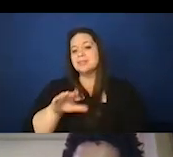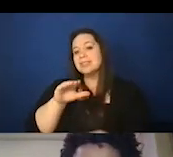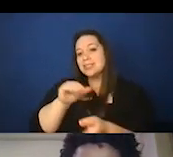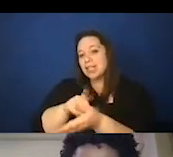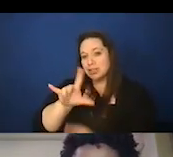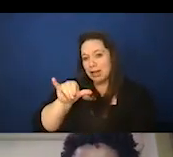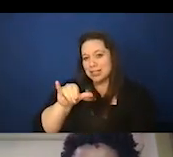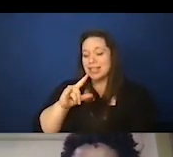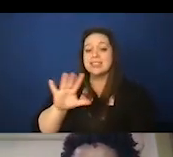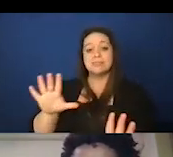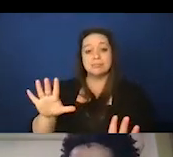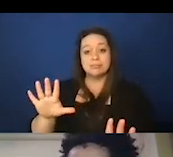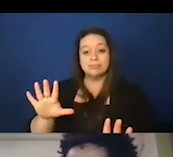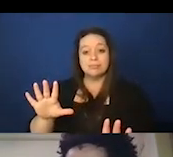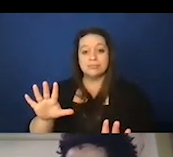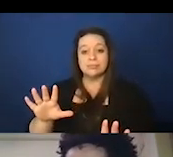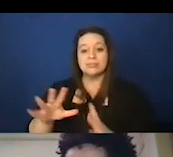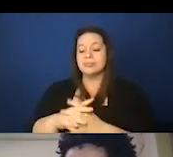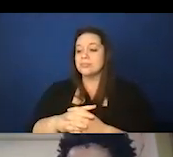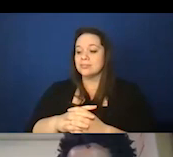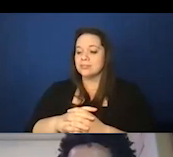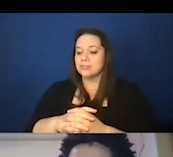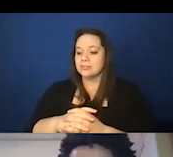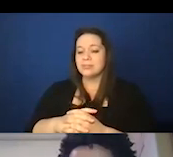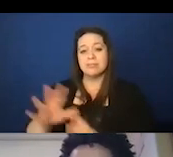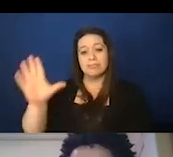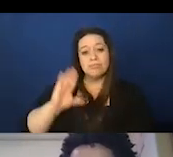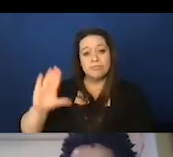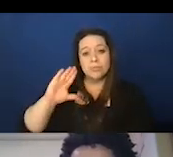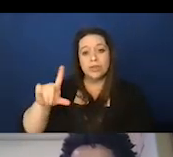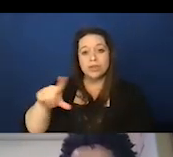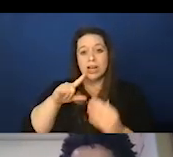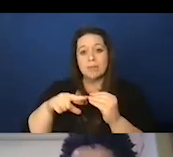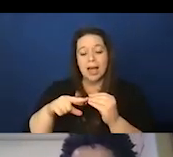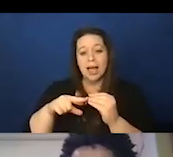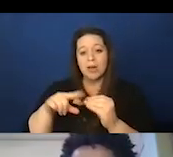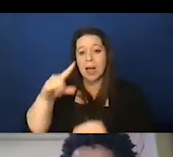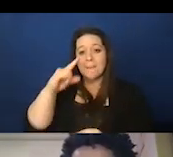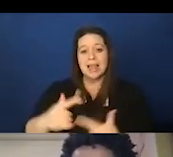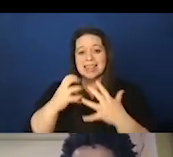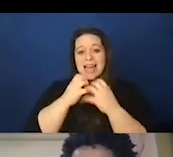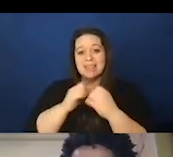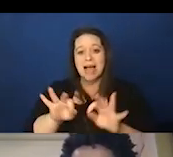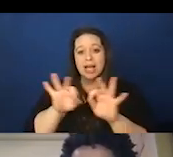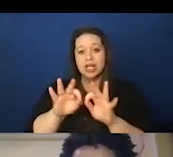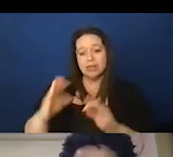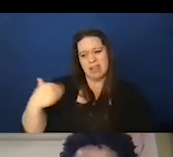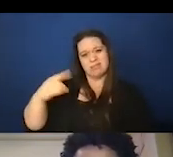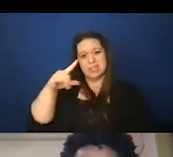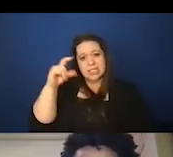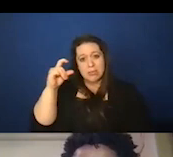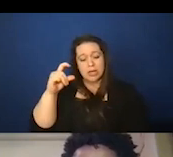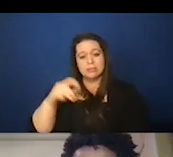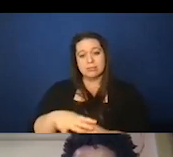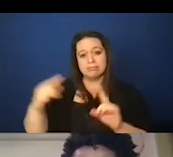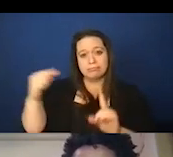we were all fond, many of us, to talk about Black Lives Matter back in the summer. But I'm here to tell you tonight that Black and